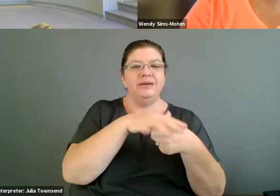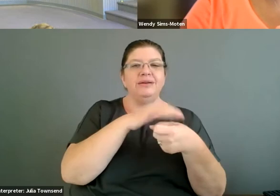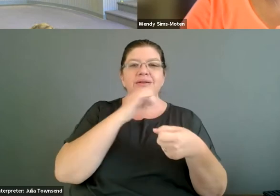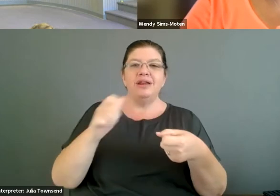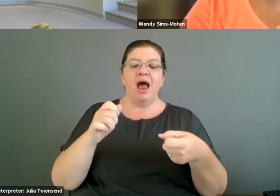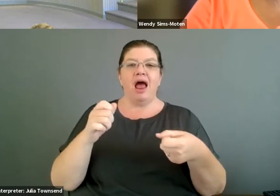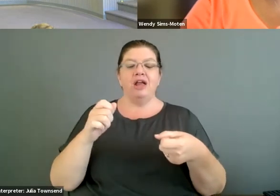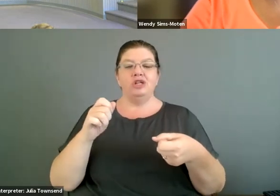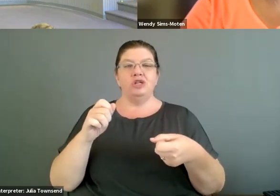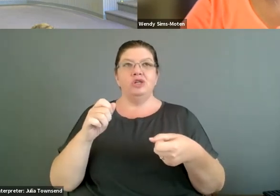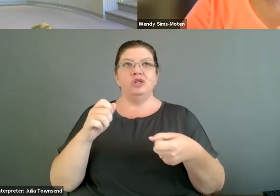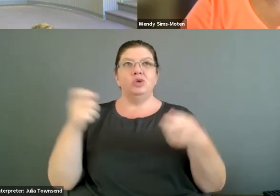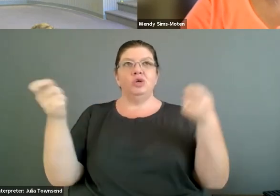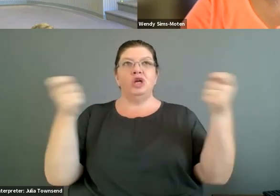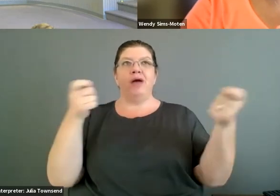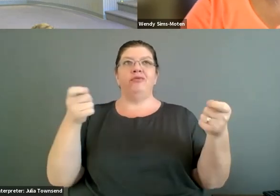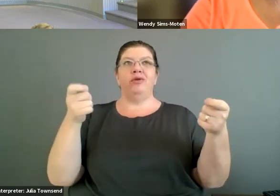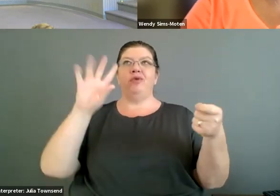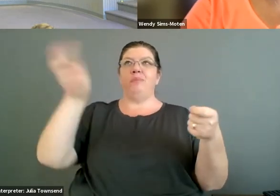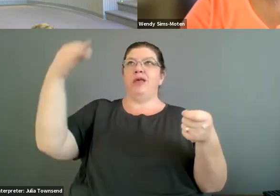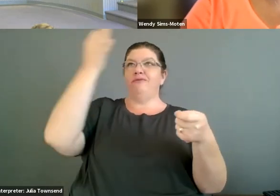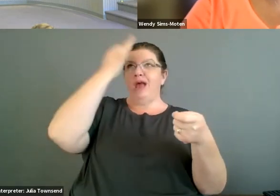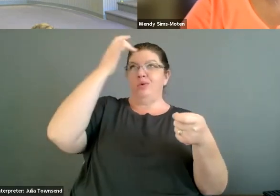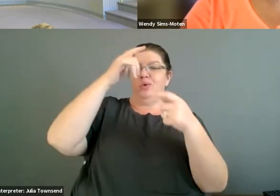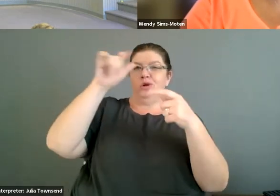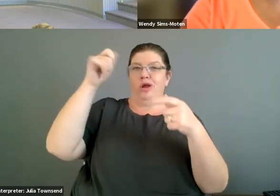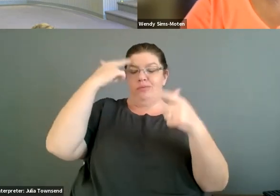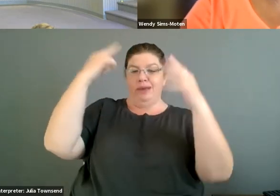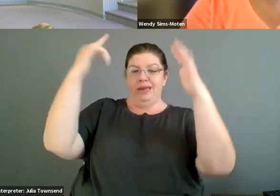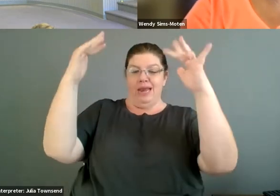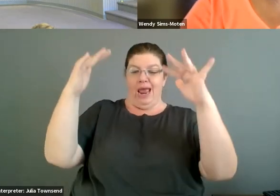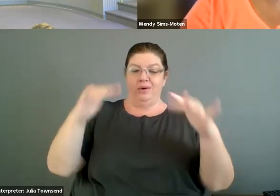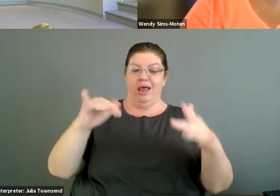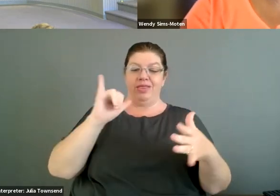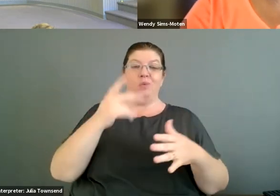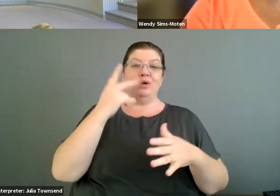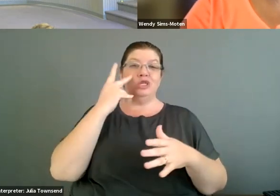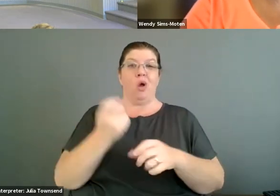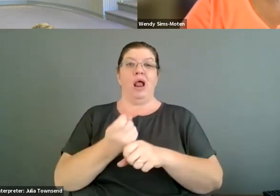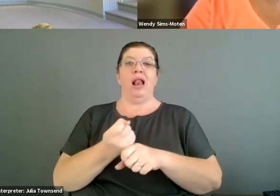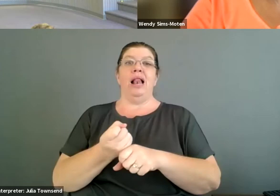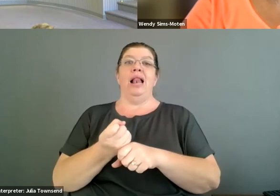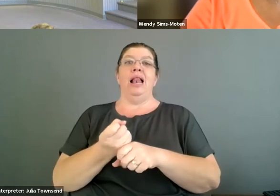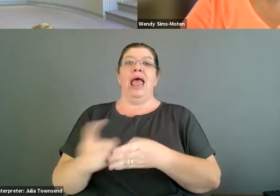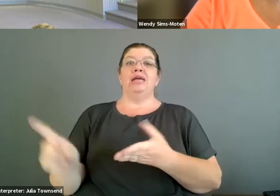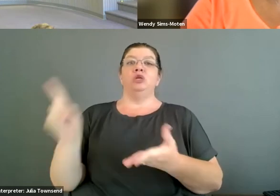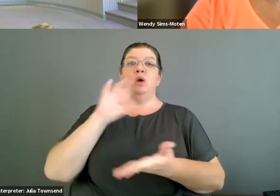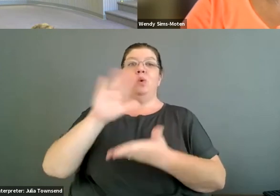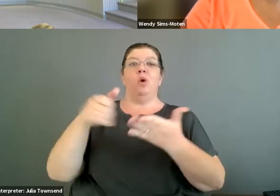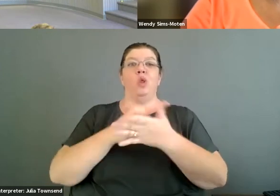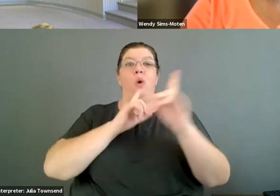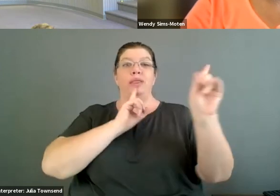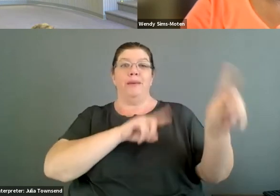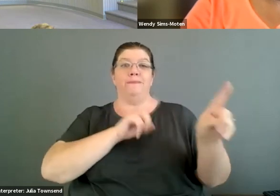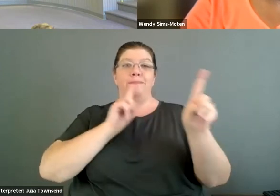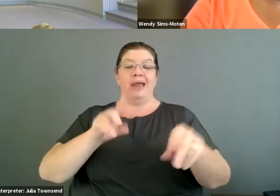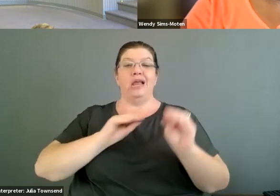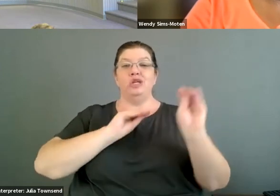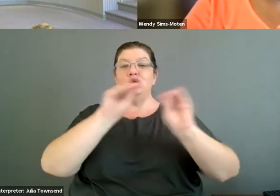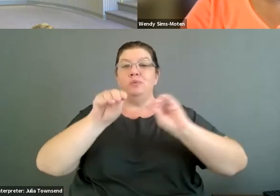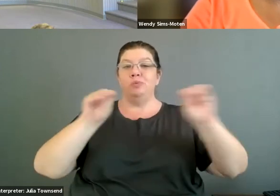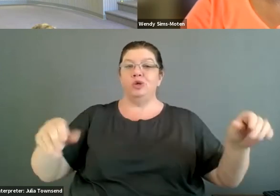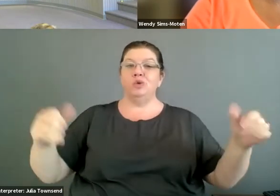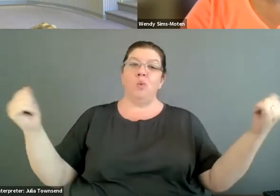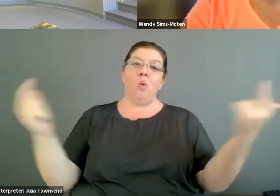top down from the federal government. And that's what we saw last week with all the mandates that you guys put into all of the public schools across the